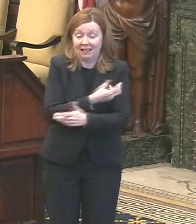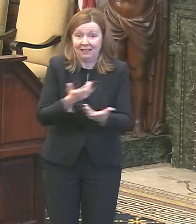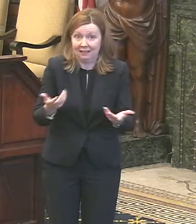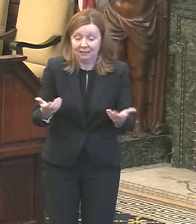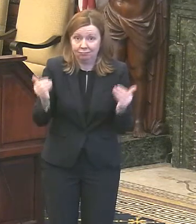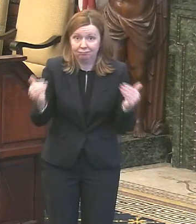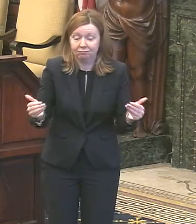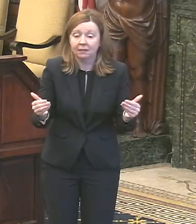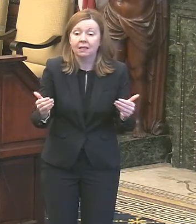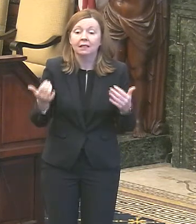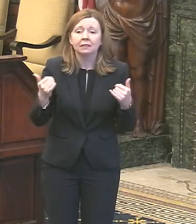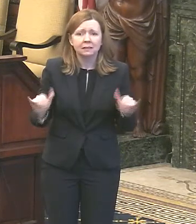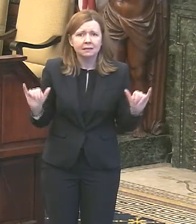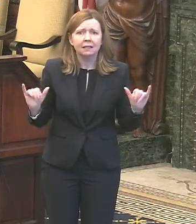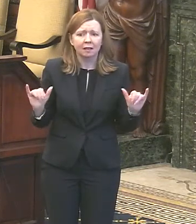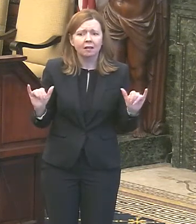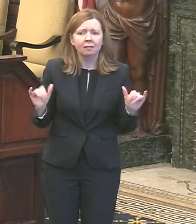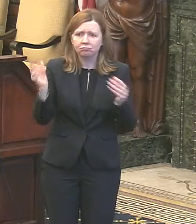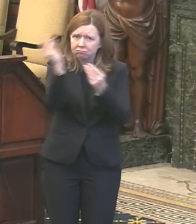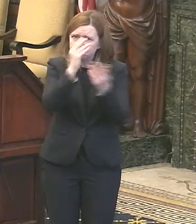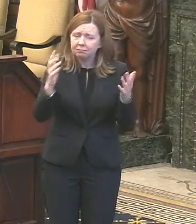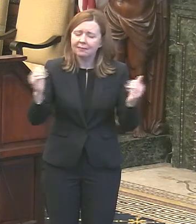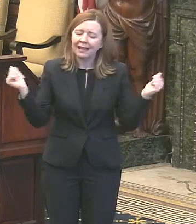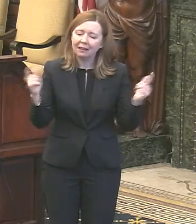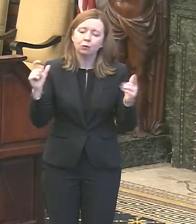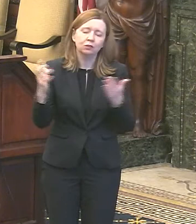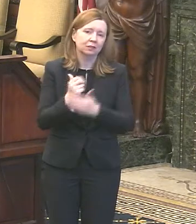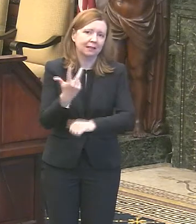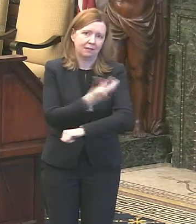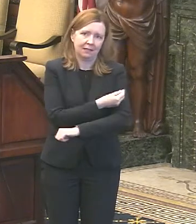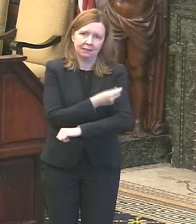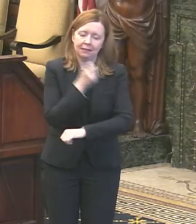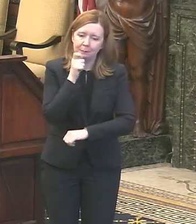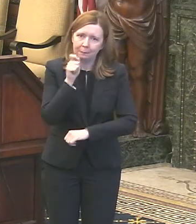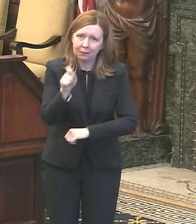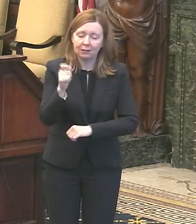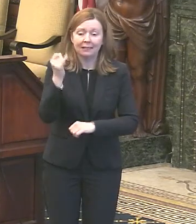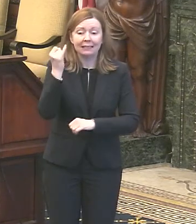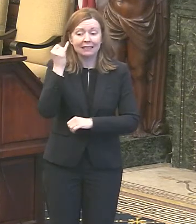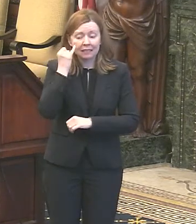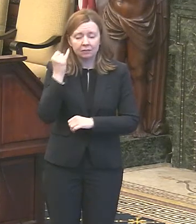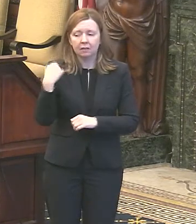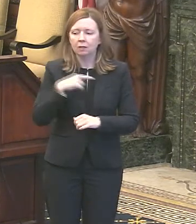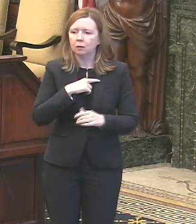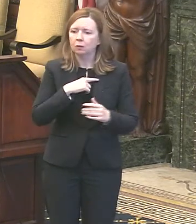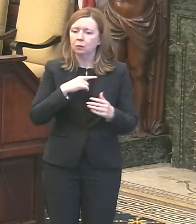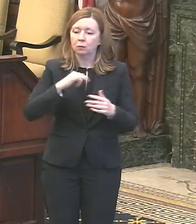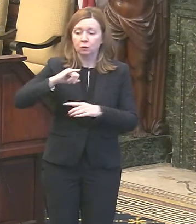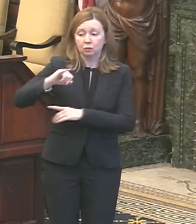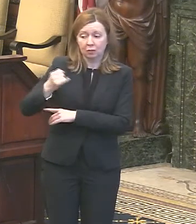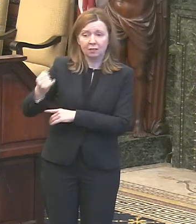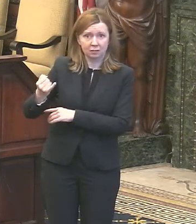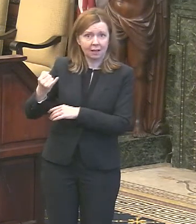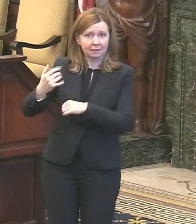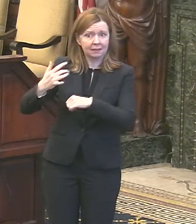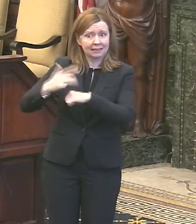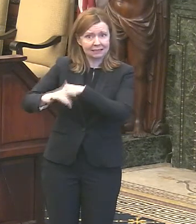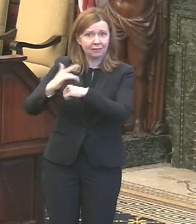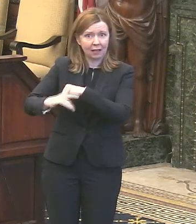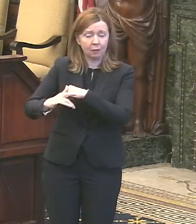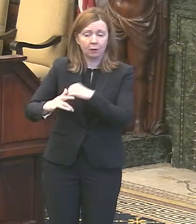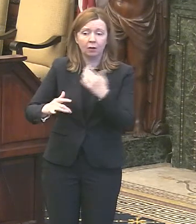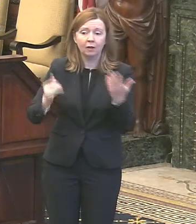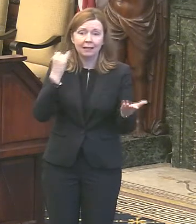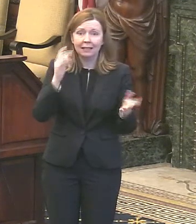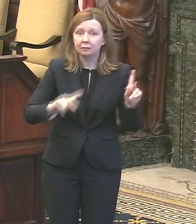And so we're still delivering the message, everyone should be vaccinated. If people, and we're going to make Johnson & Johnson vaccine available, we'll find out